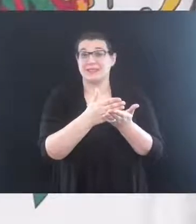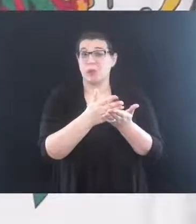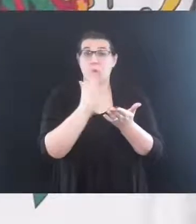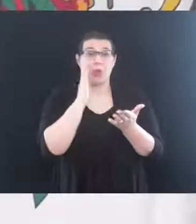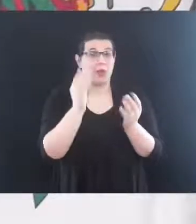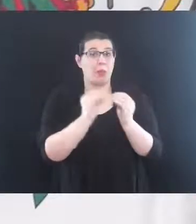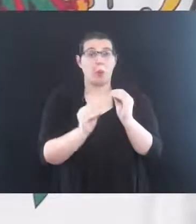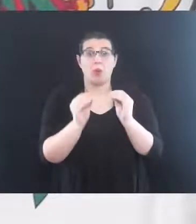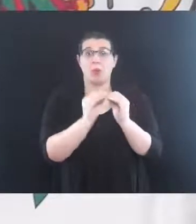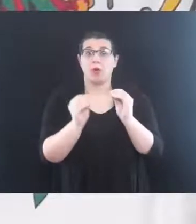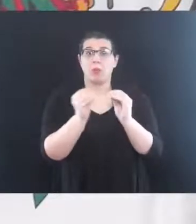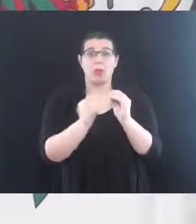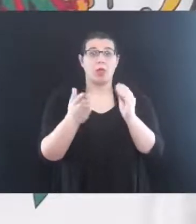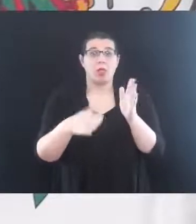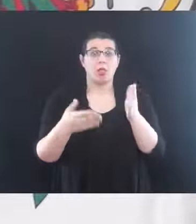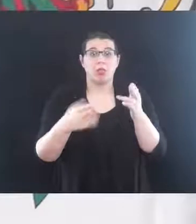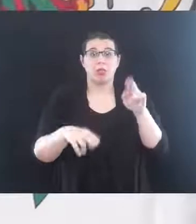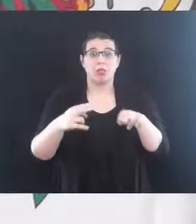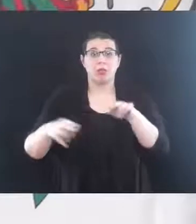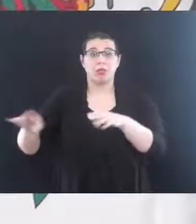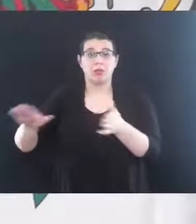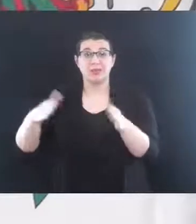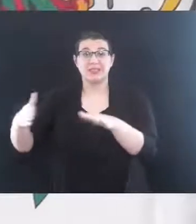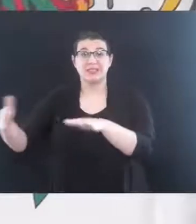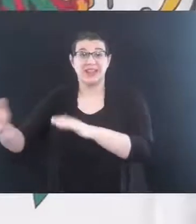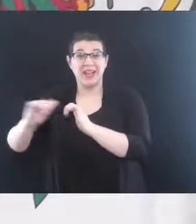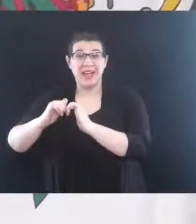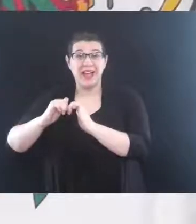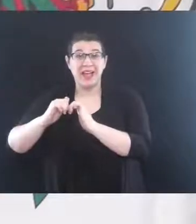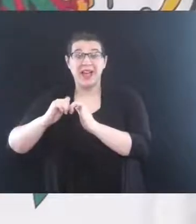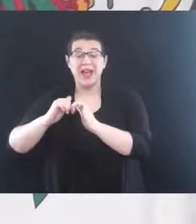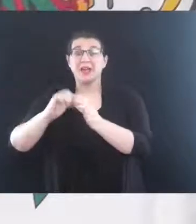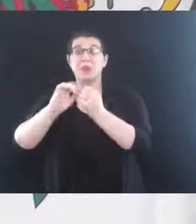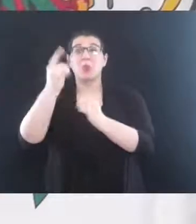in my opinion, is one thing, and that's get vaccinated.